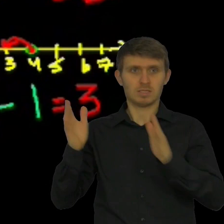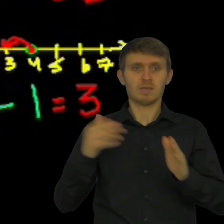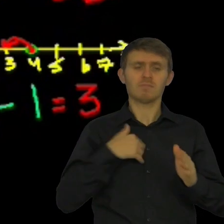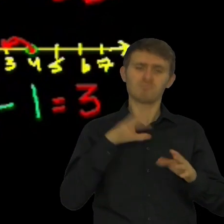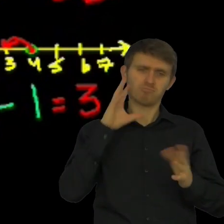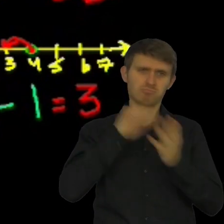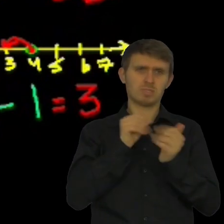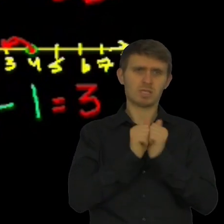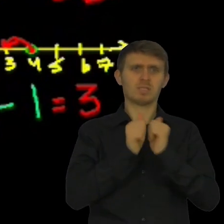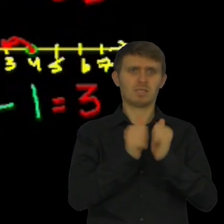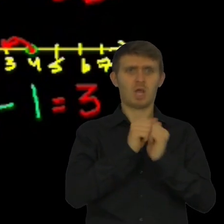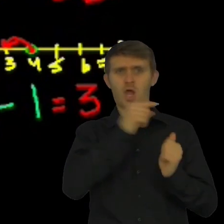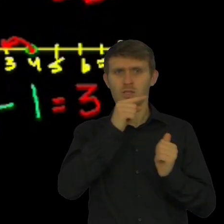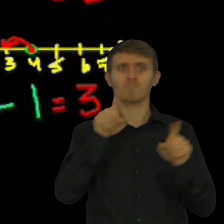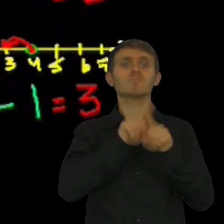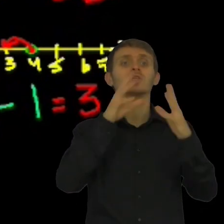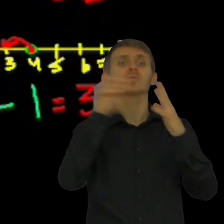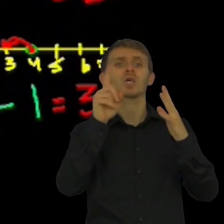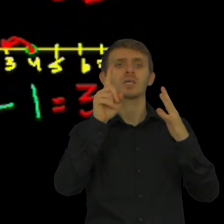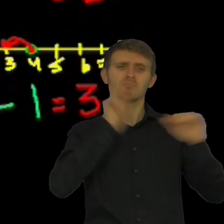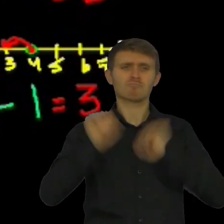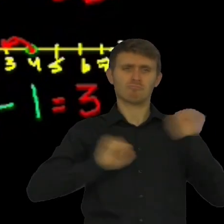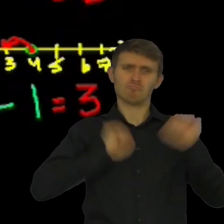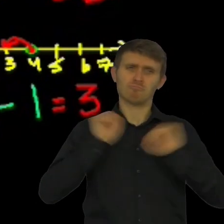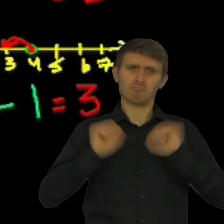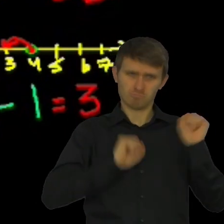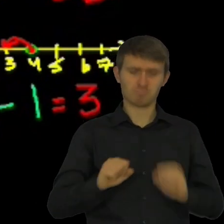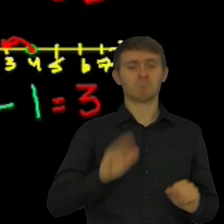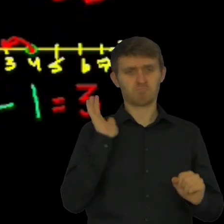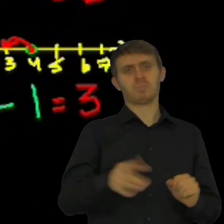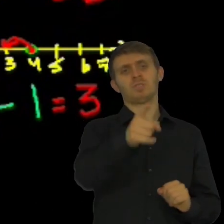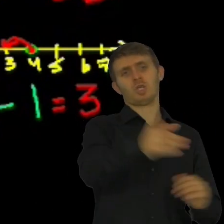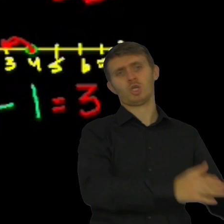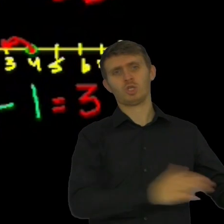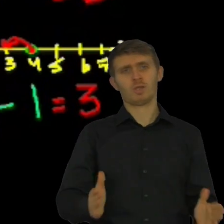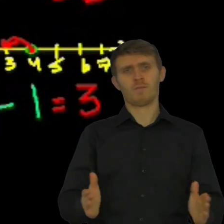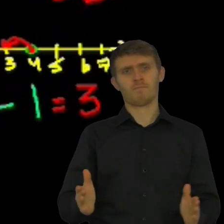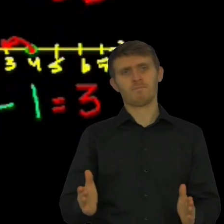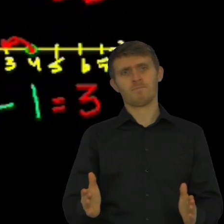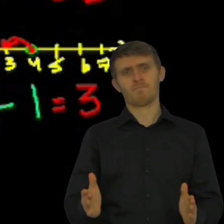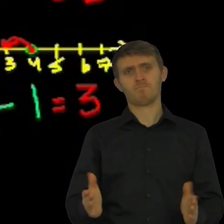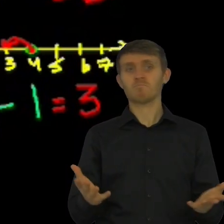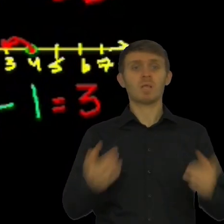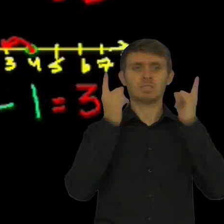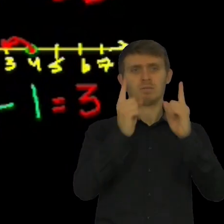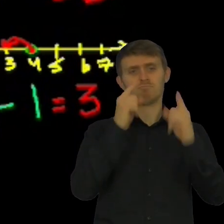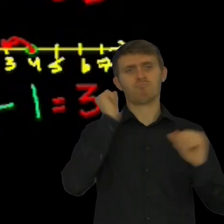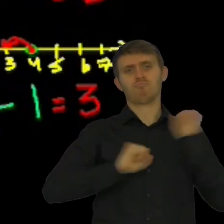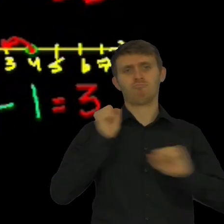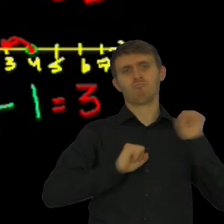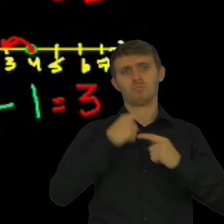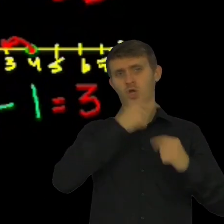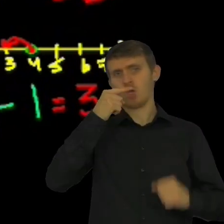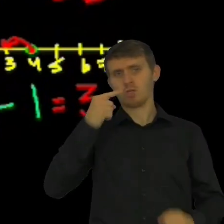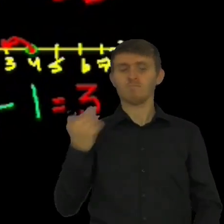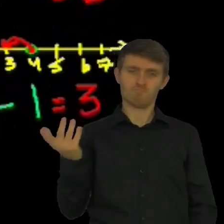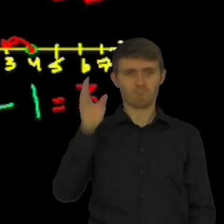just do as many basic subtraction problems I can do in 10 minutes and and then you'll be ready to do the ex